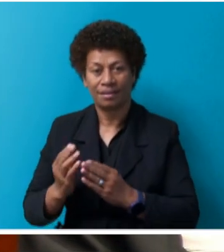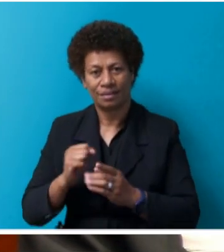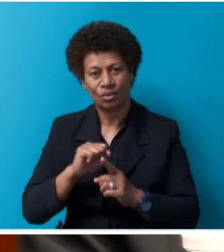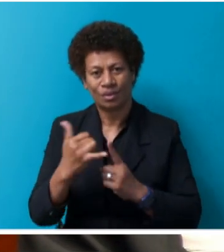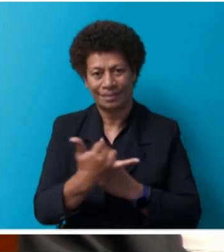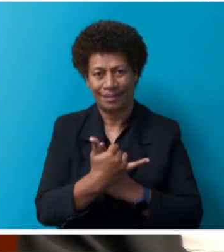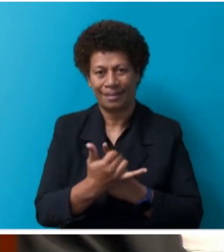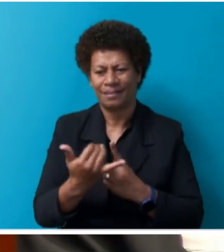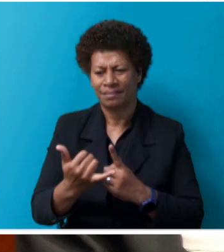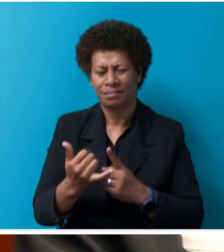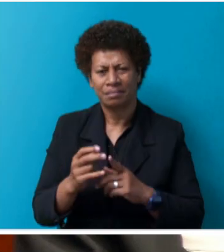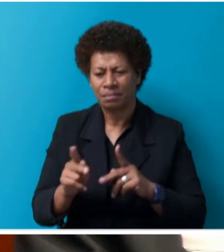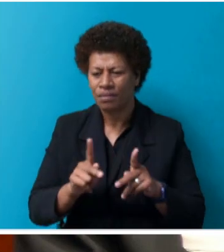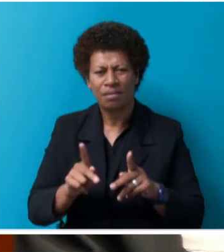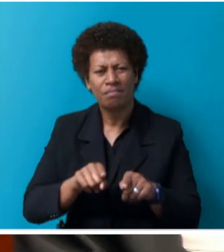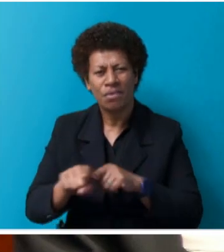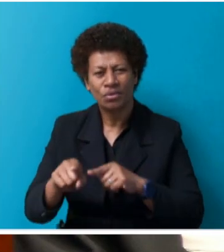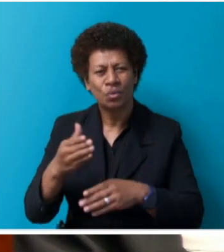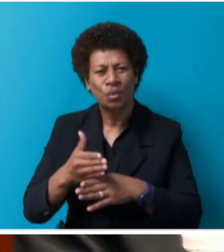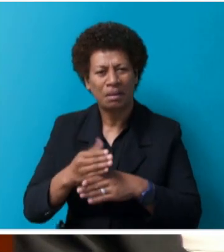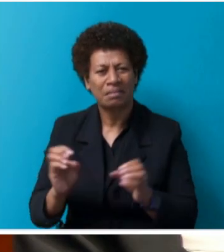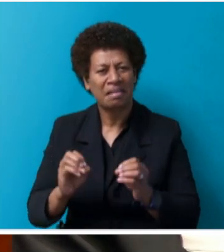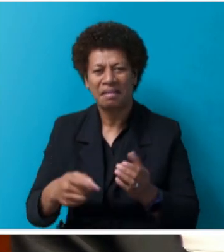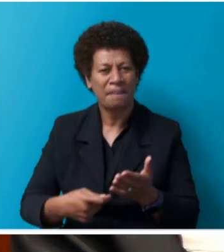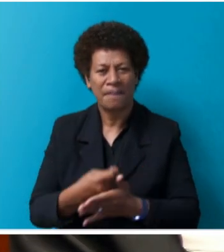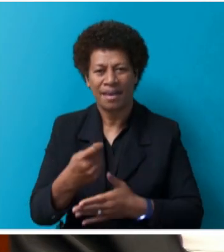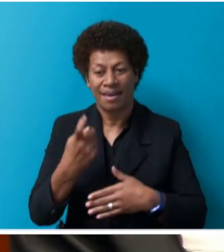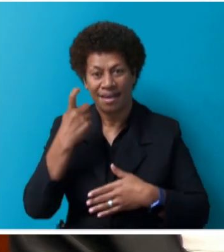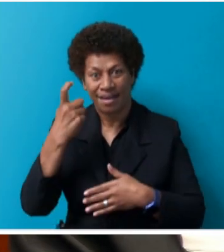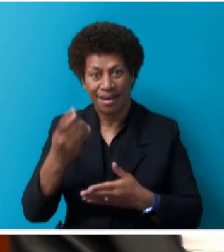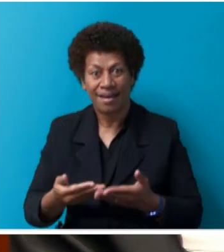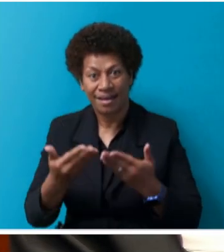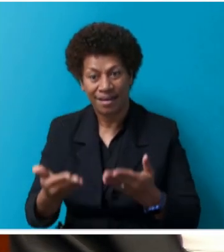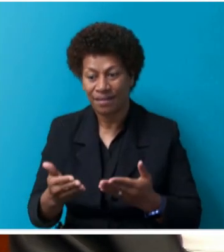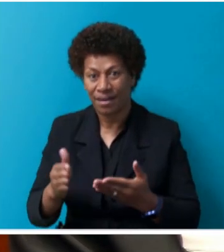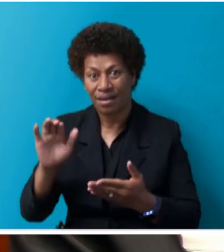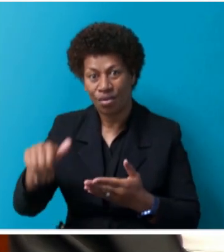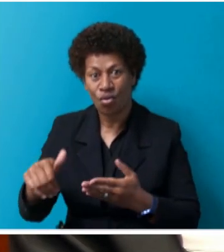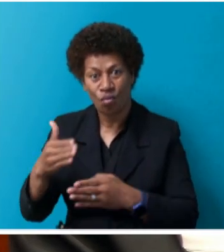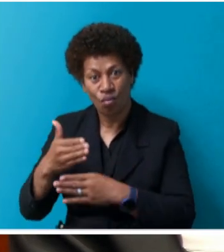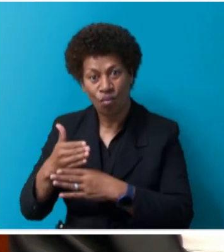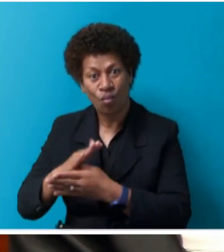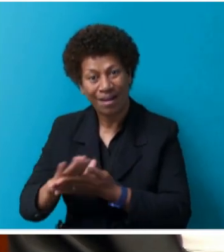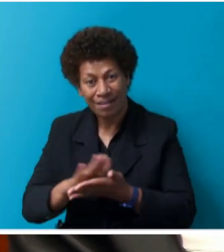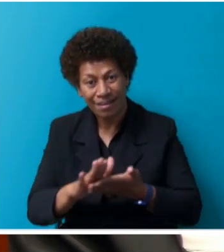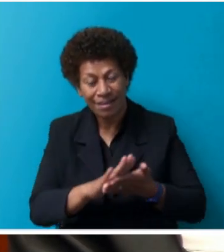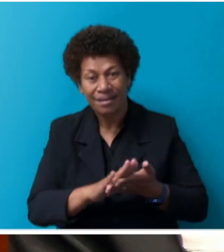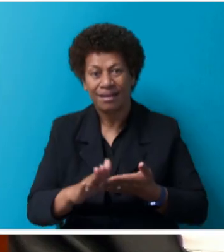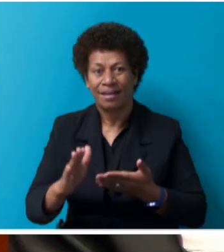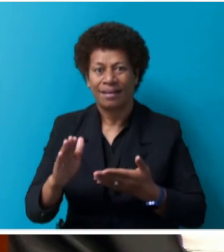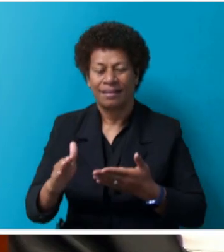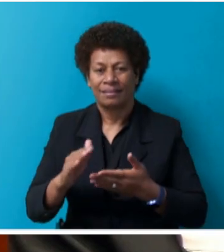perform majority of the unpaid labor, including caregiving, household and community management, supporting